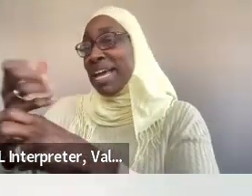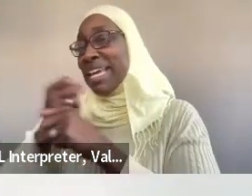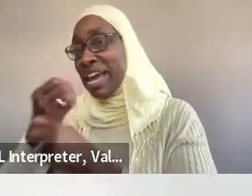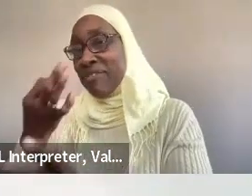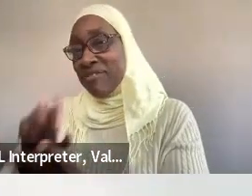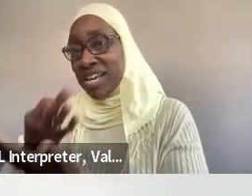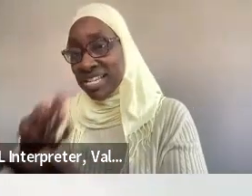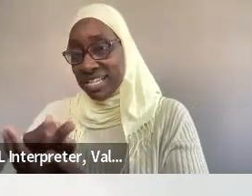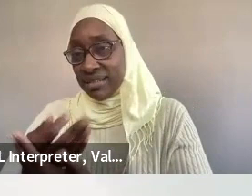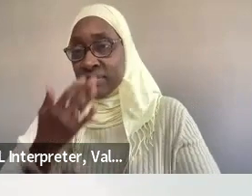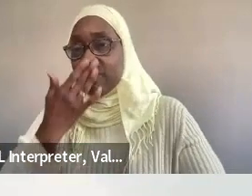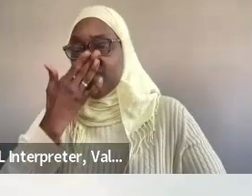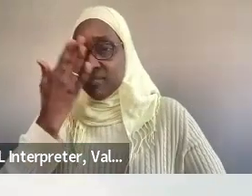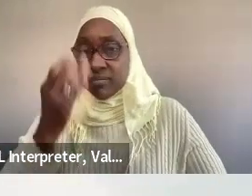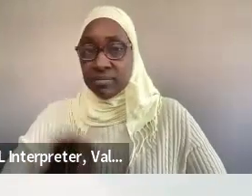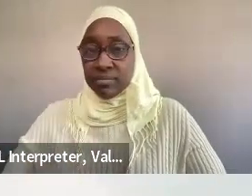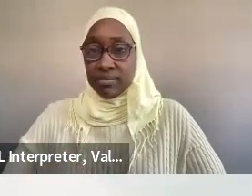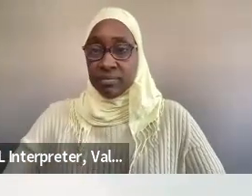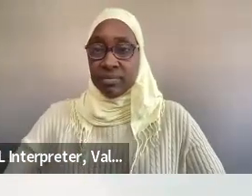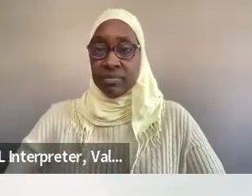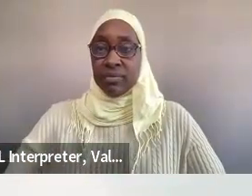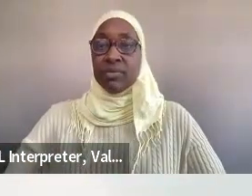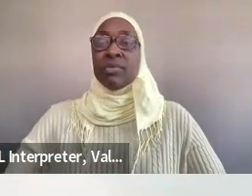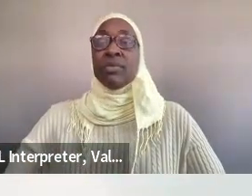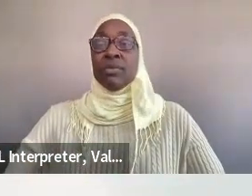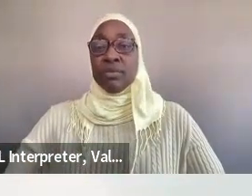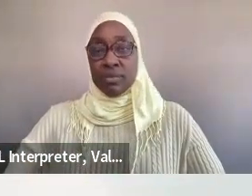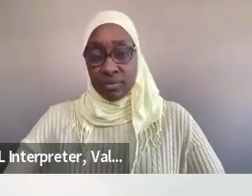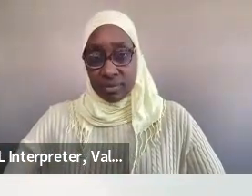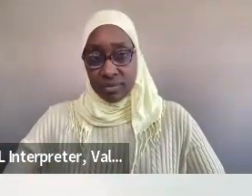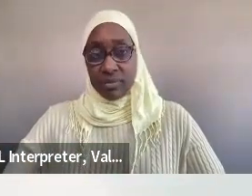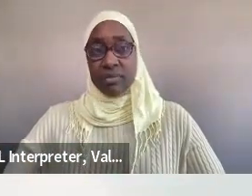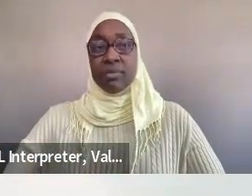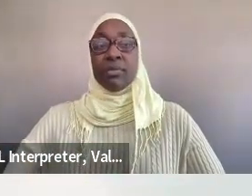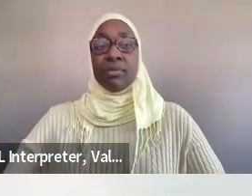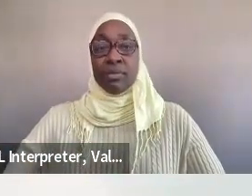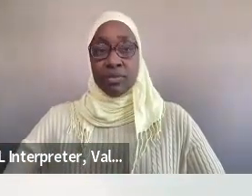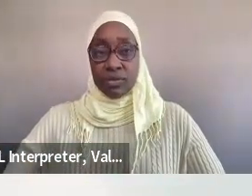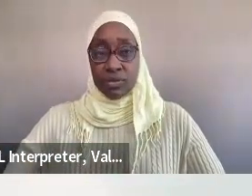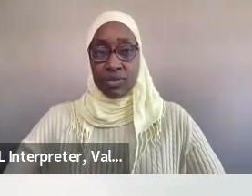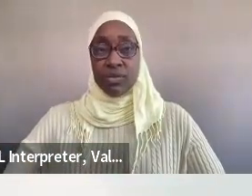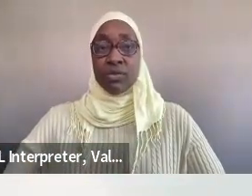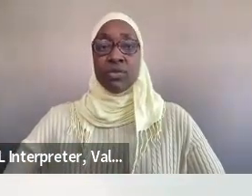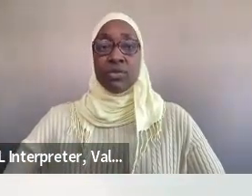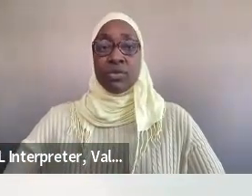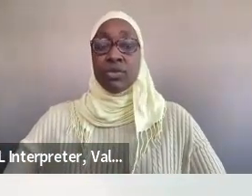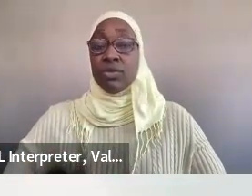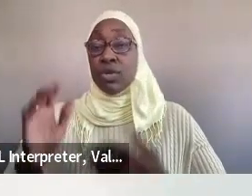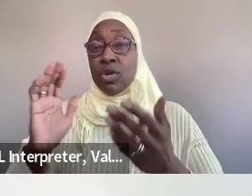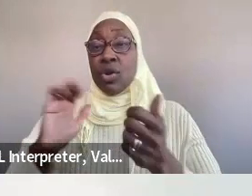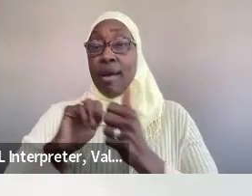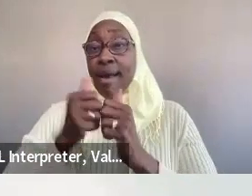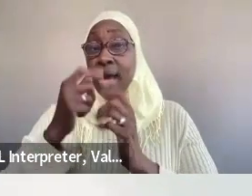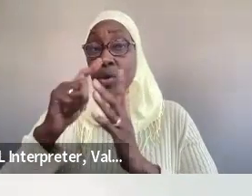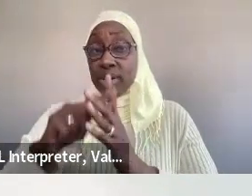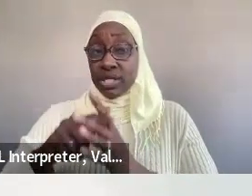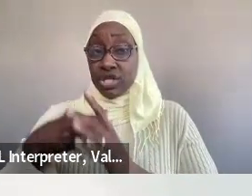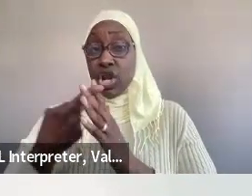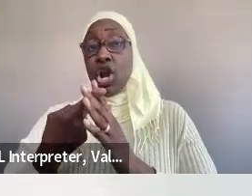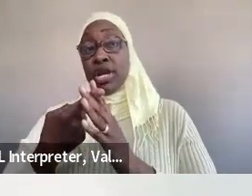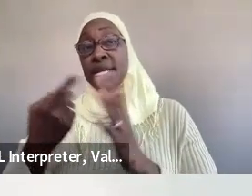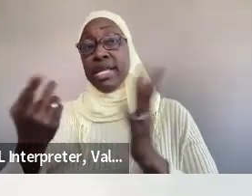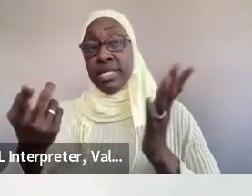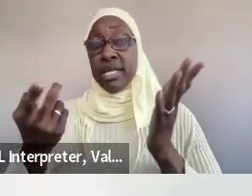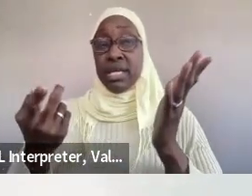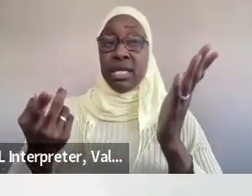So according to American Disability Act, a physical or mental impairment that substantially limits daily activities is called a